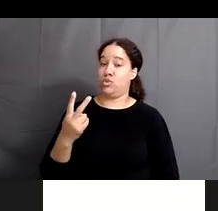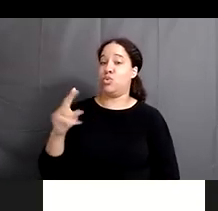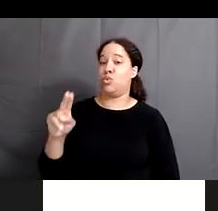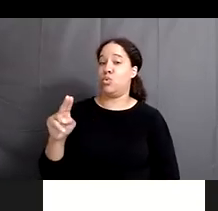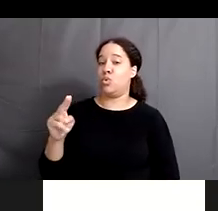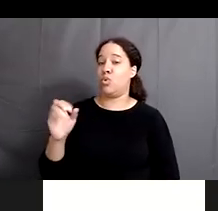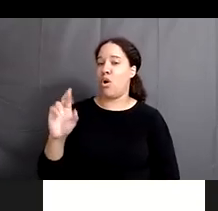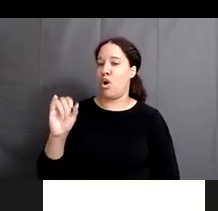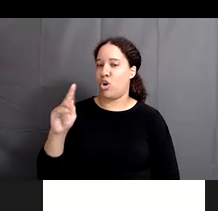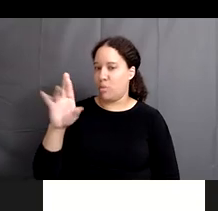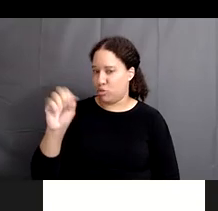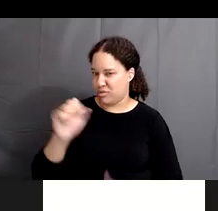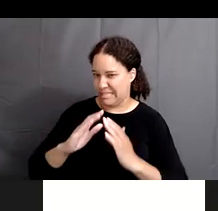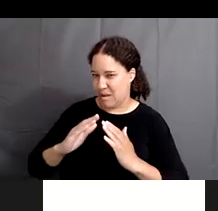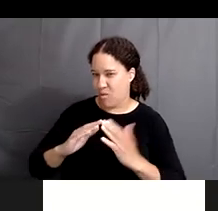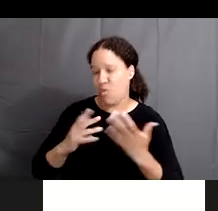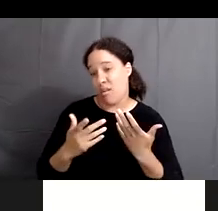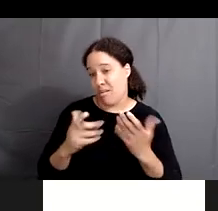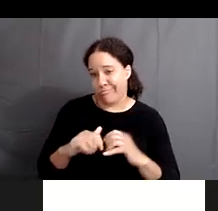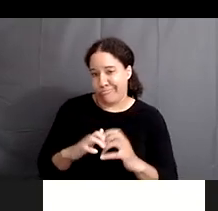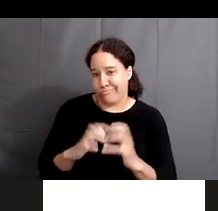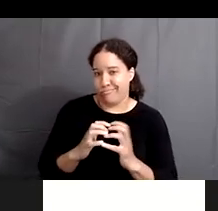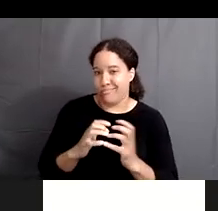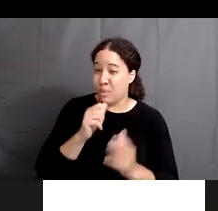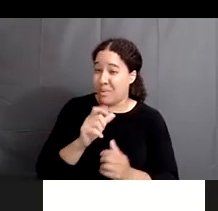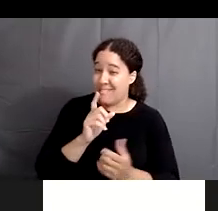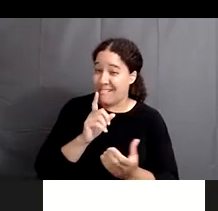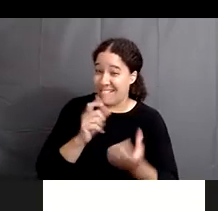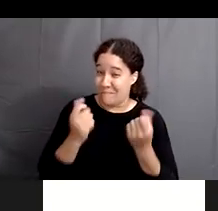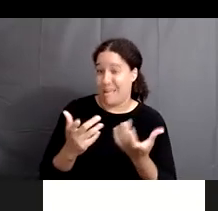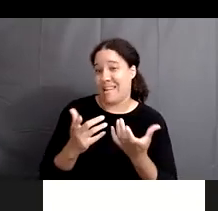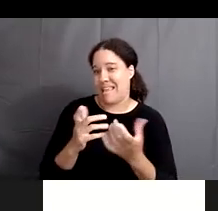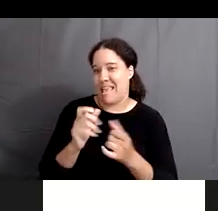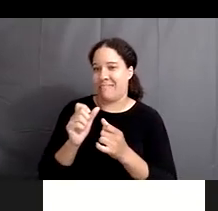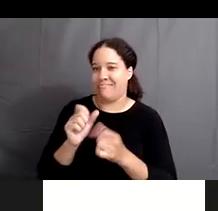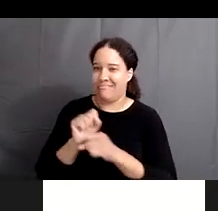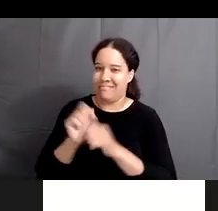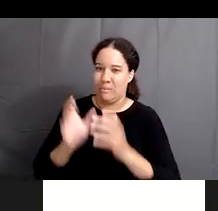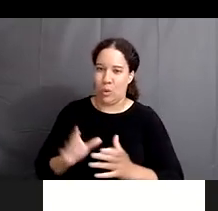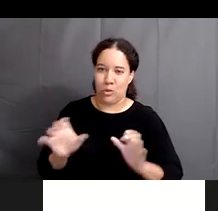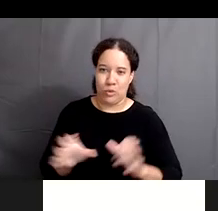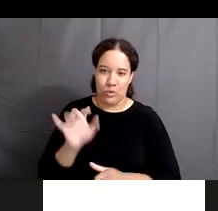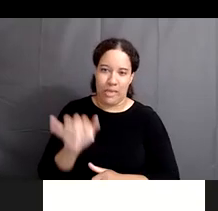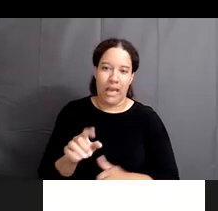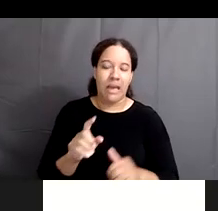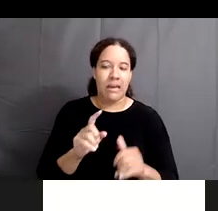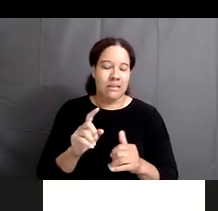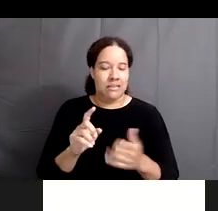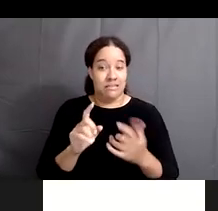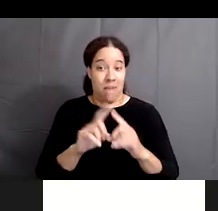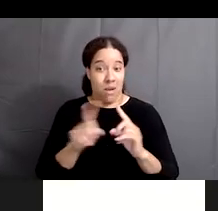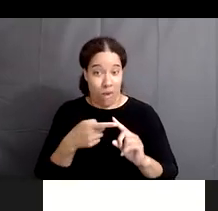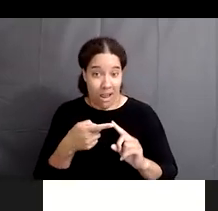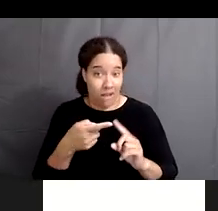There's not very many employers that have been able to do that in this little town. But when you do good work,